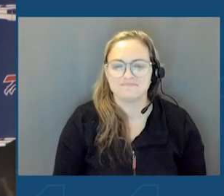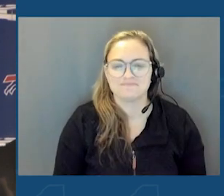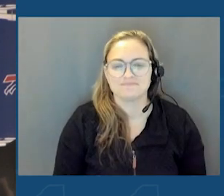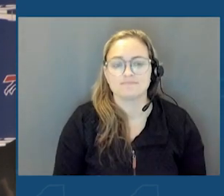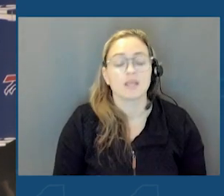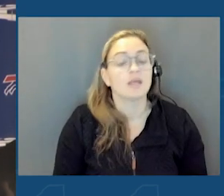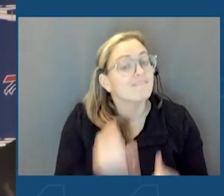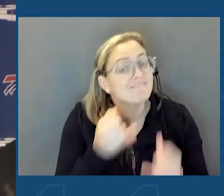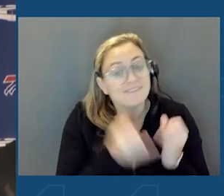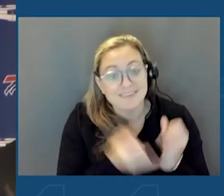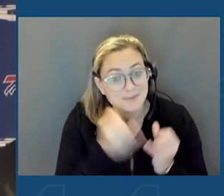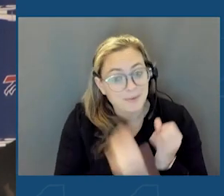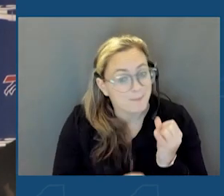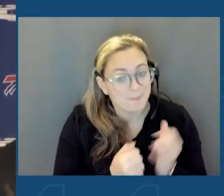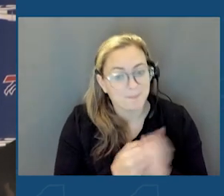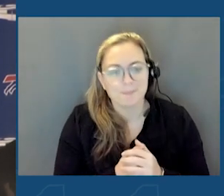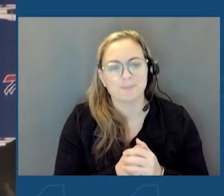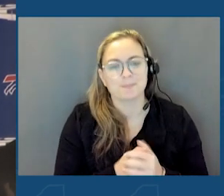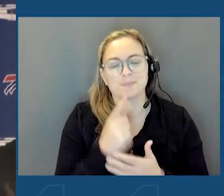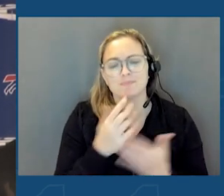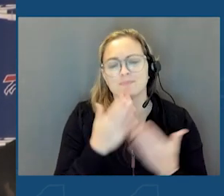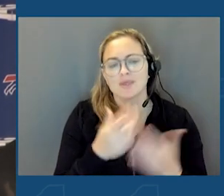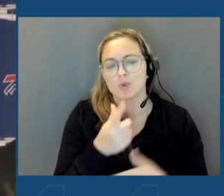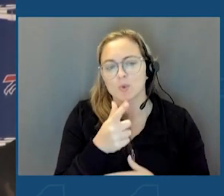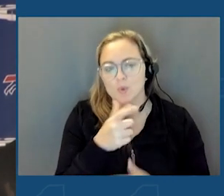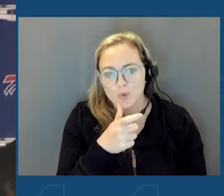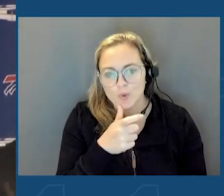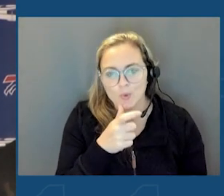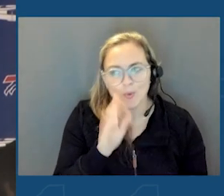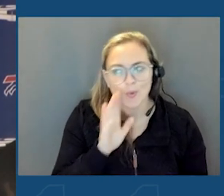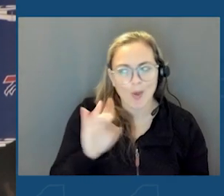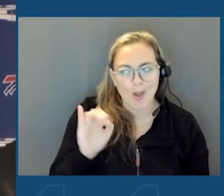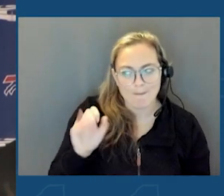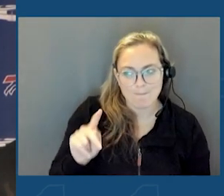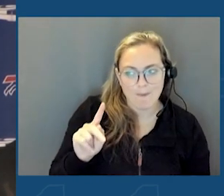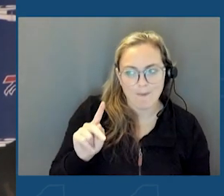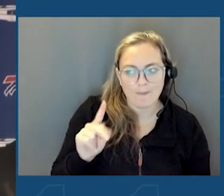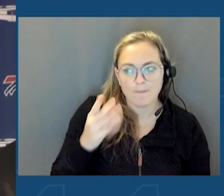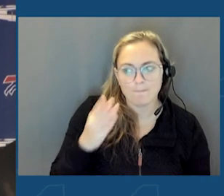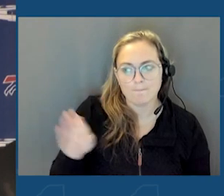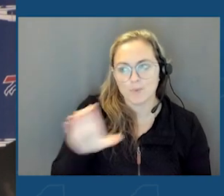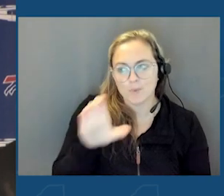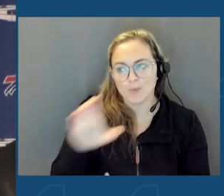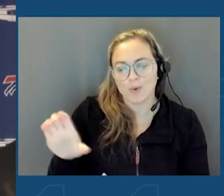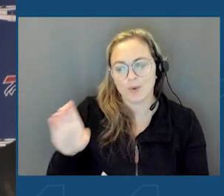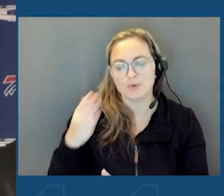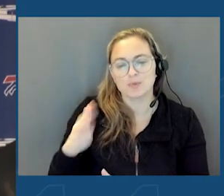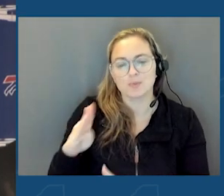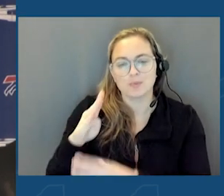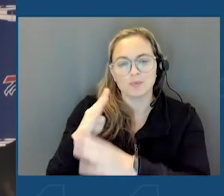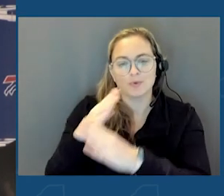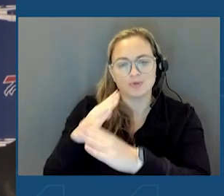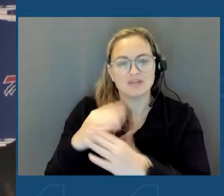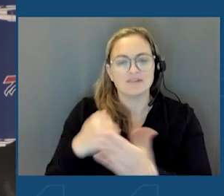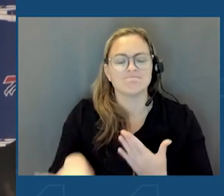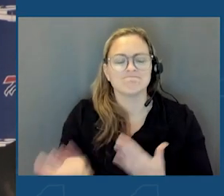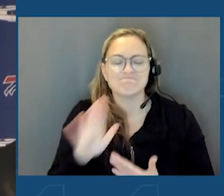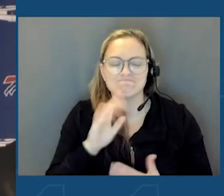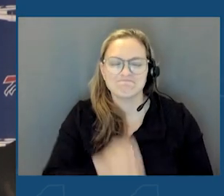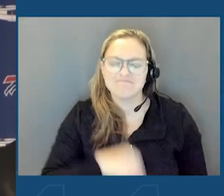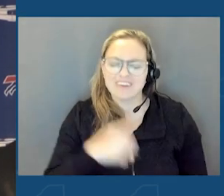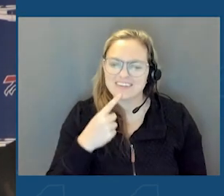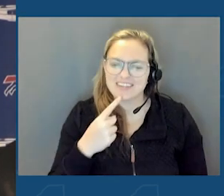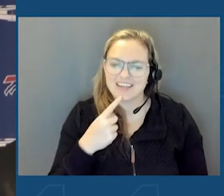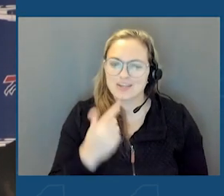Finally, I want to thank Highmark Blue Cross Blue Shield. I'm proud to say we have a